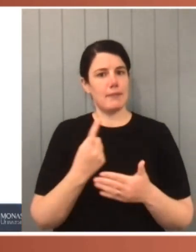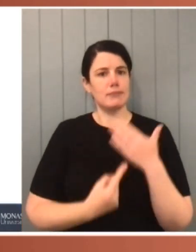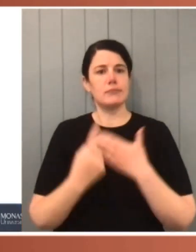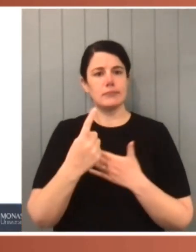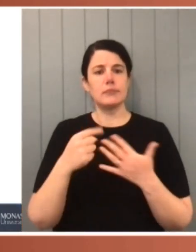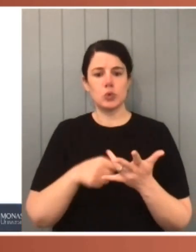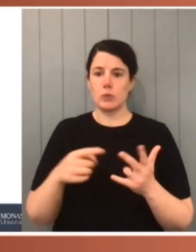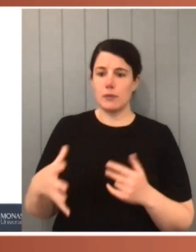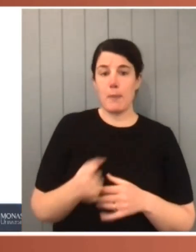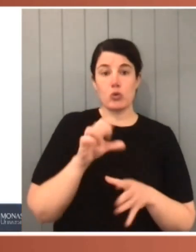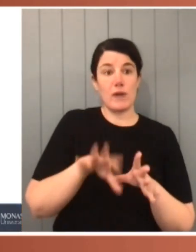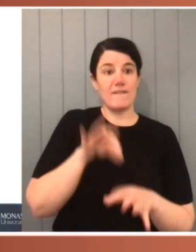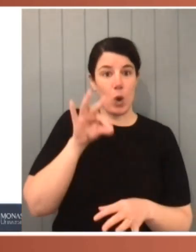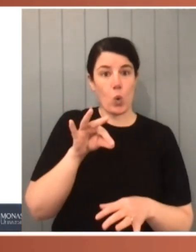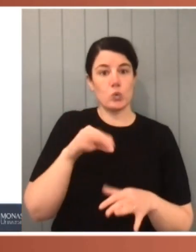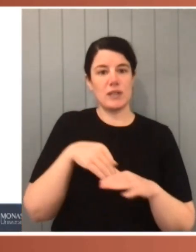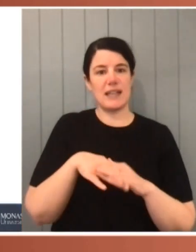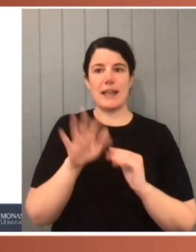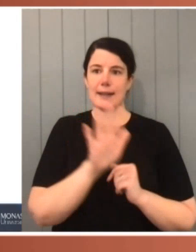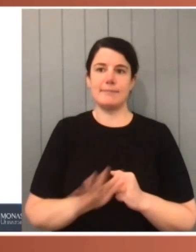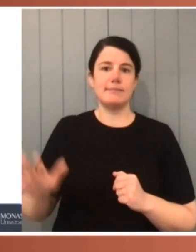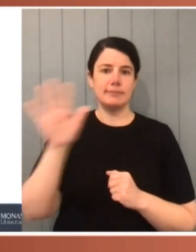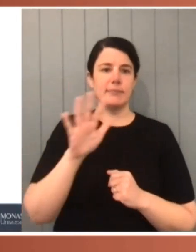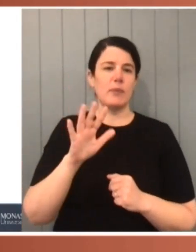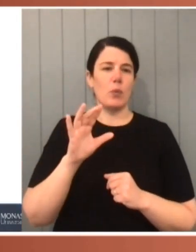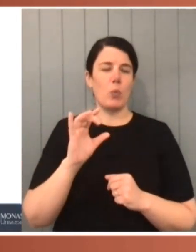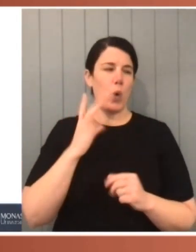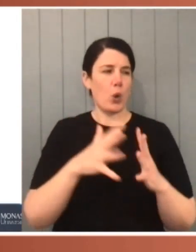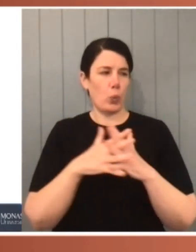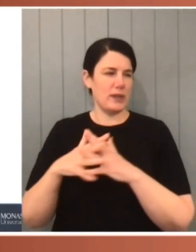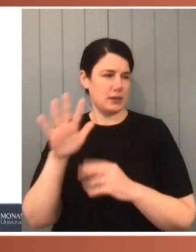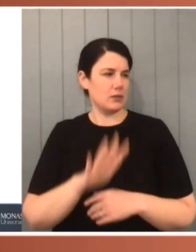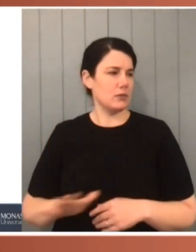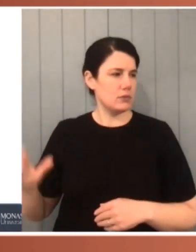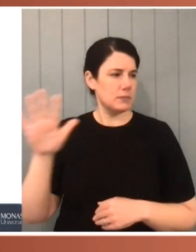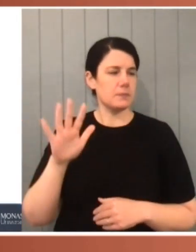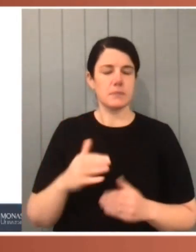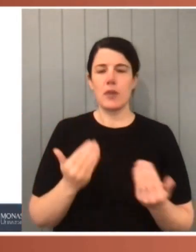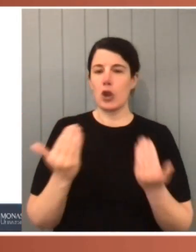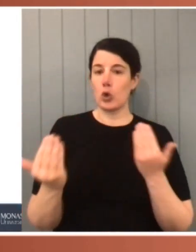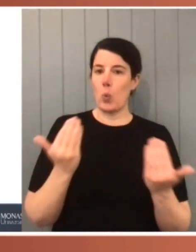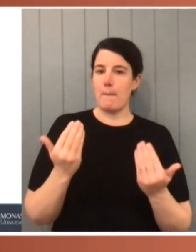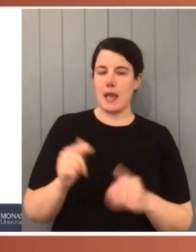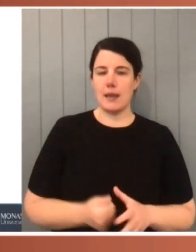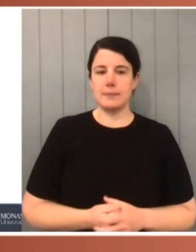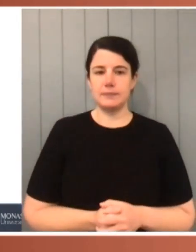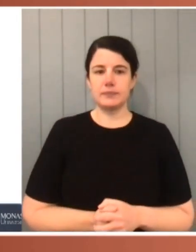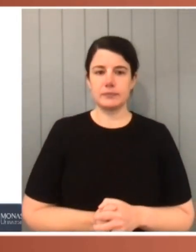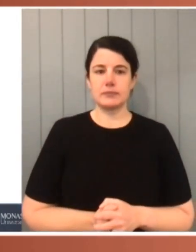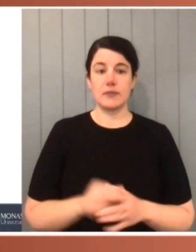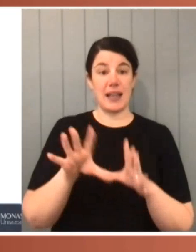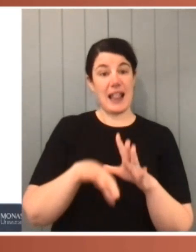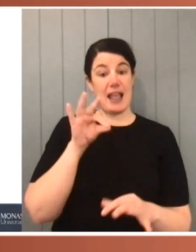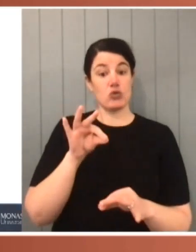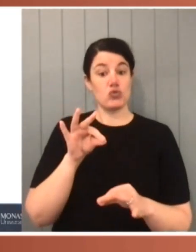voting among the Anglophone democracies to which it typically compares itself. The electoral systems of